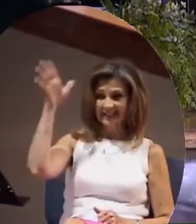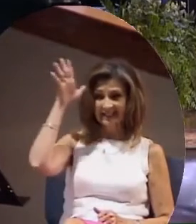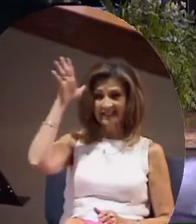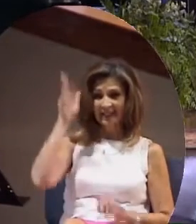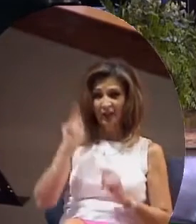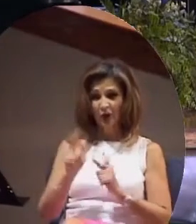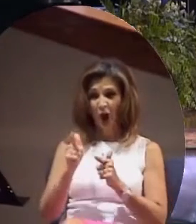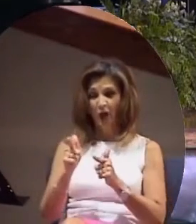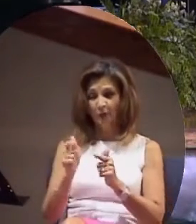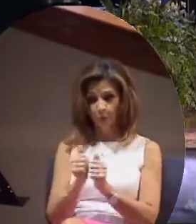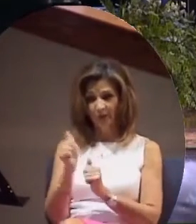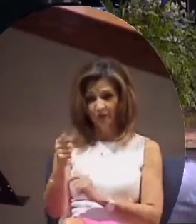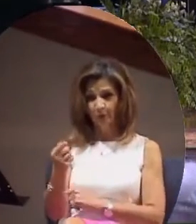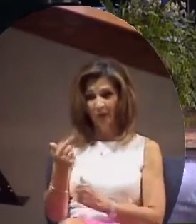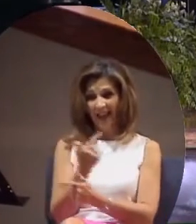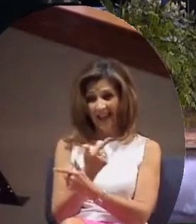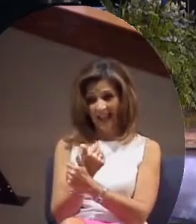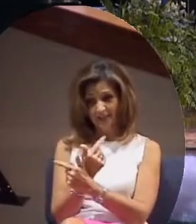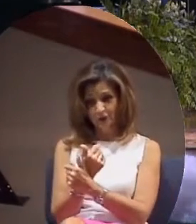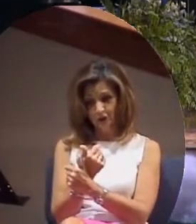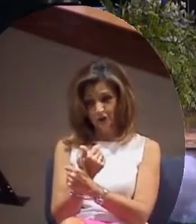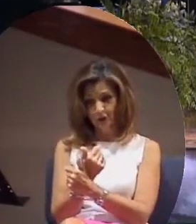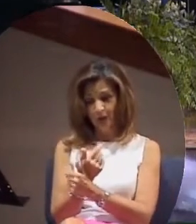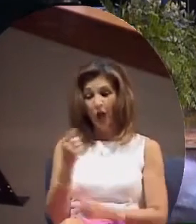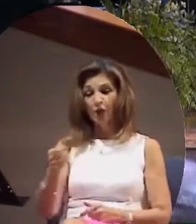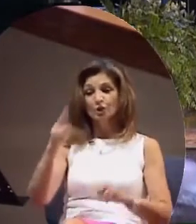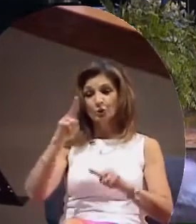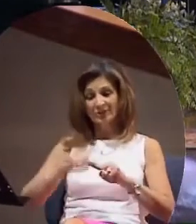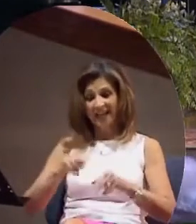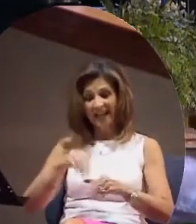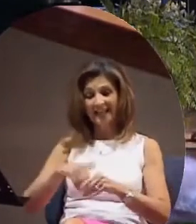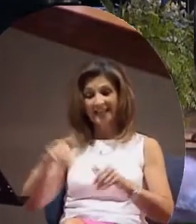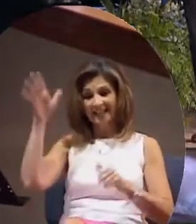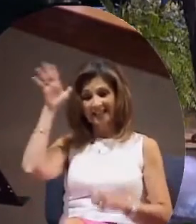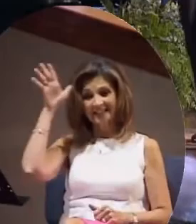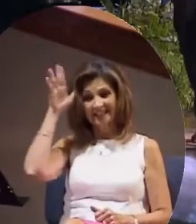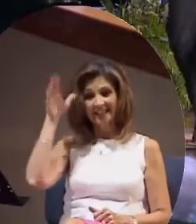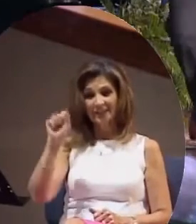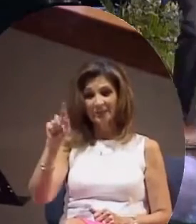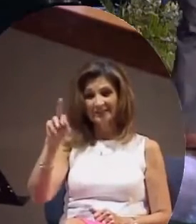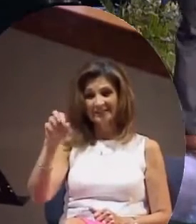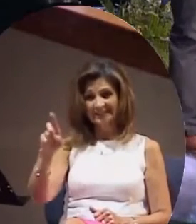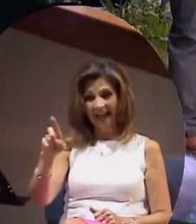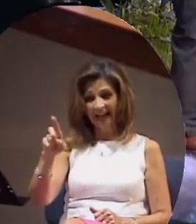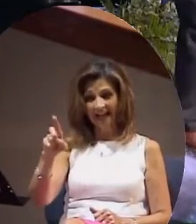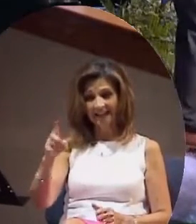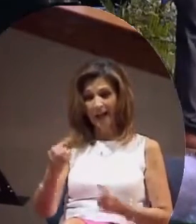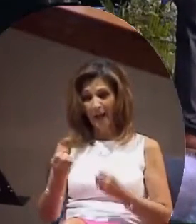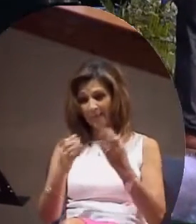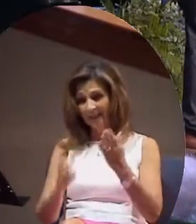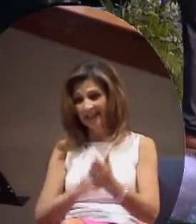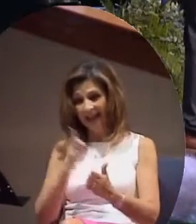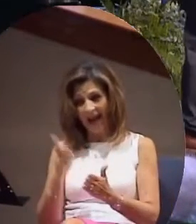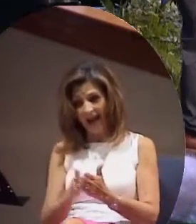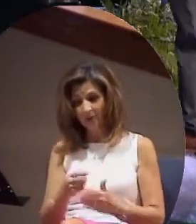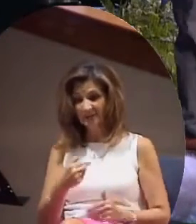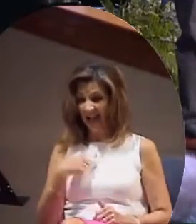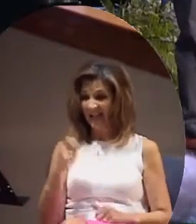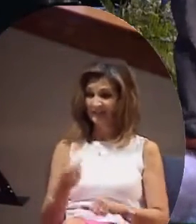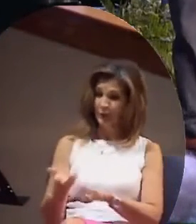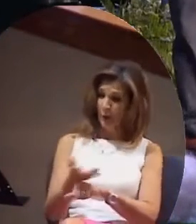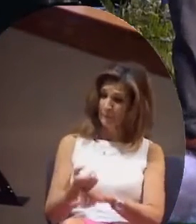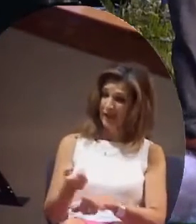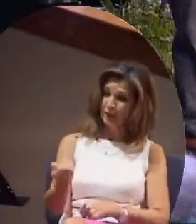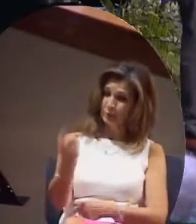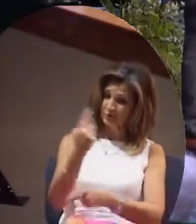folks this in the last year, and you sat in a deer stand, amen, and me have to beg you to come out